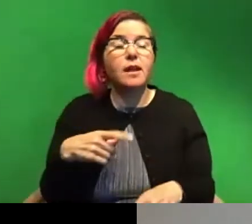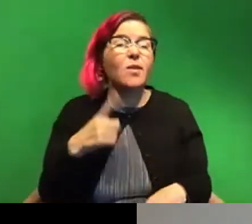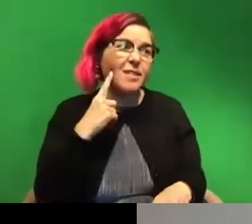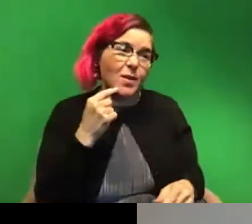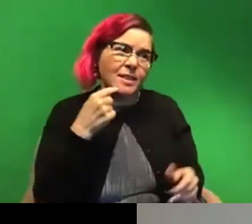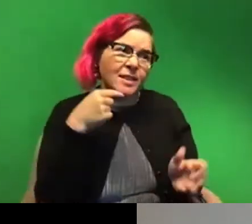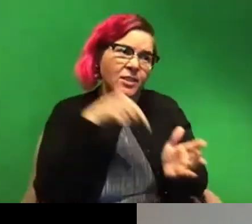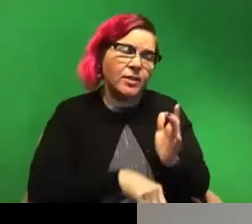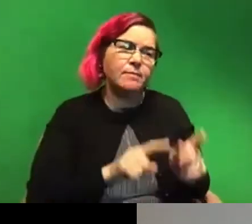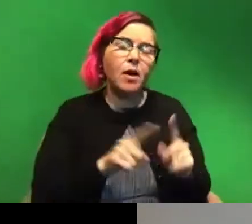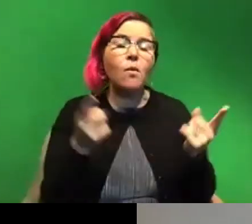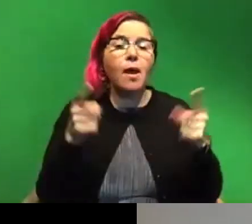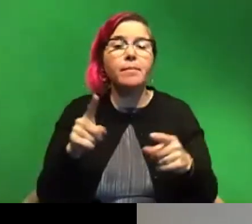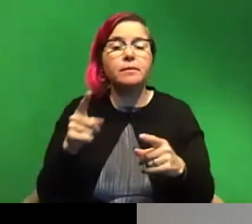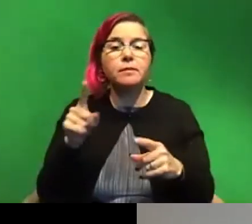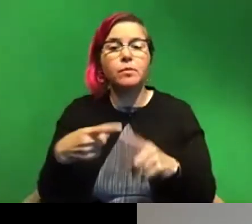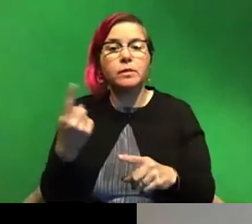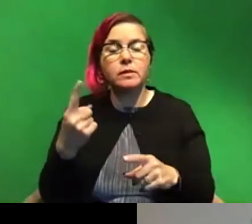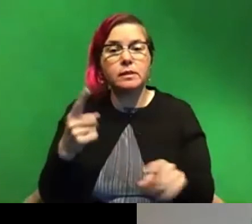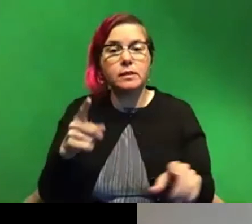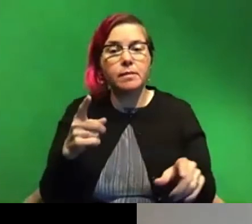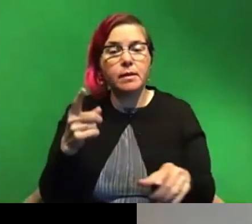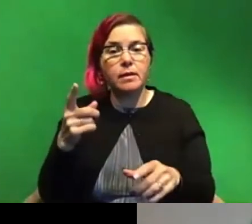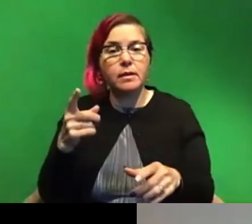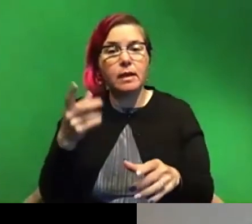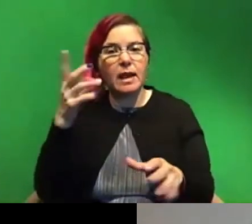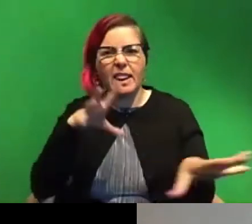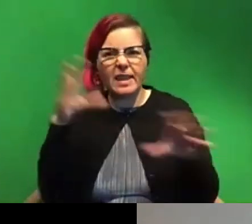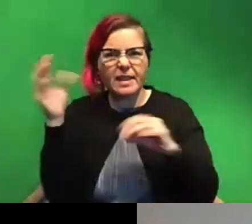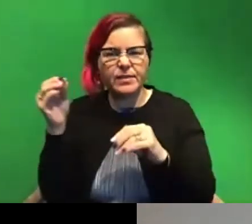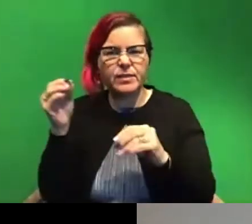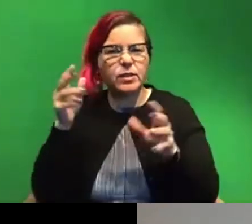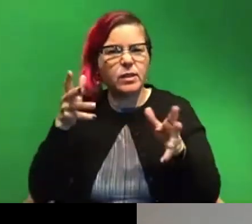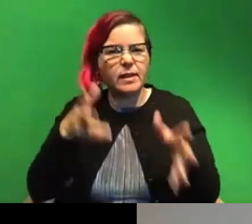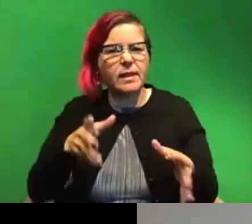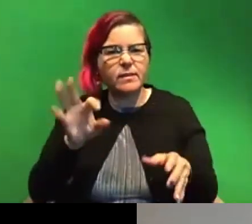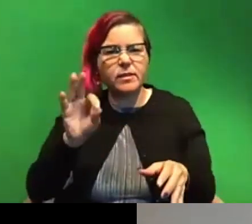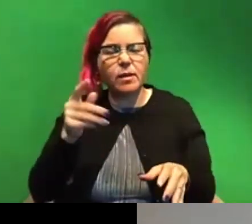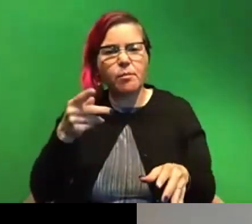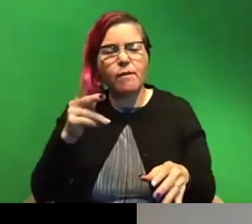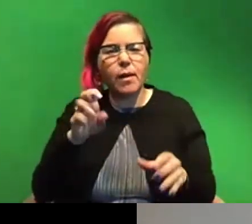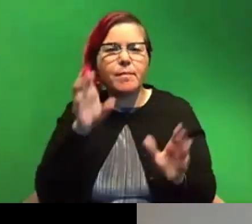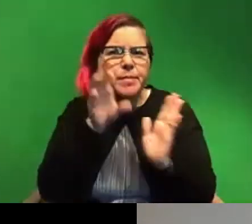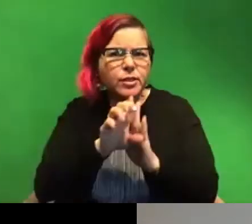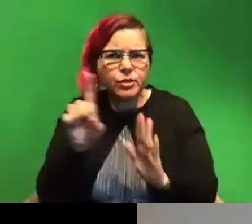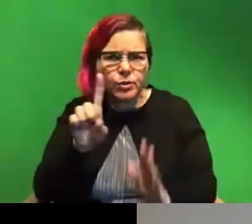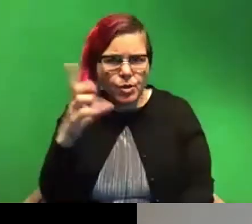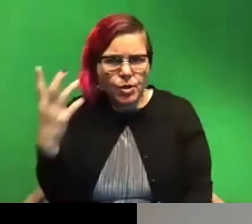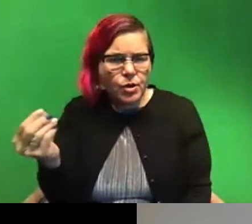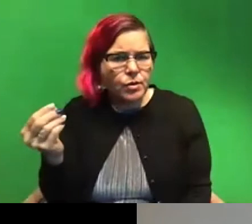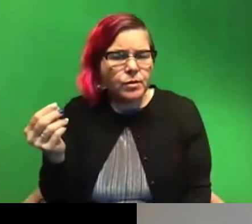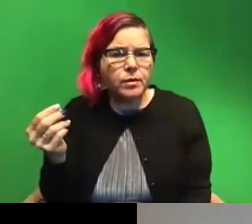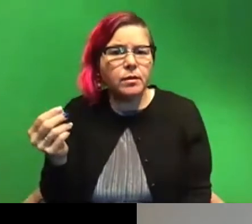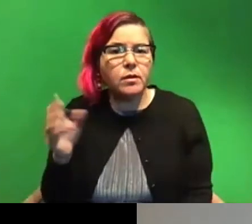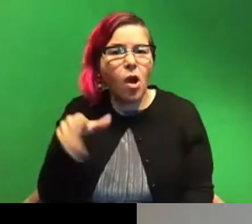like what happens when someone leaves or leaves a profile, what happens to your information? Where do those pictures go? Where does all